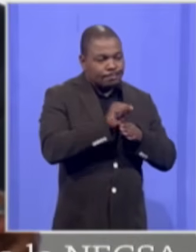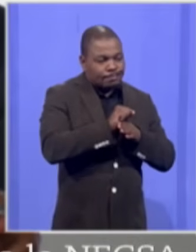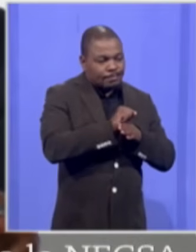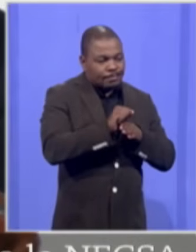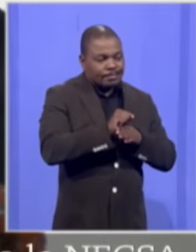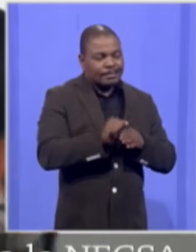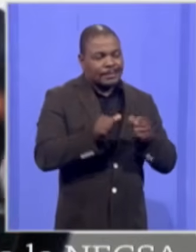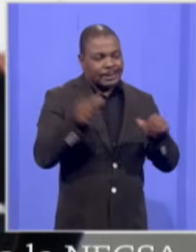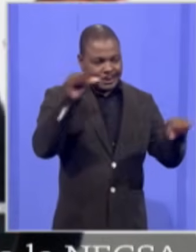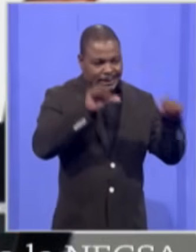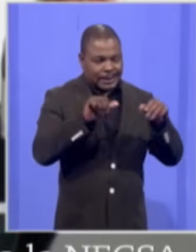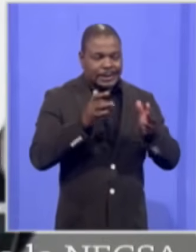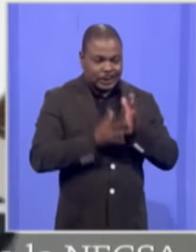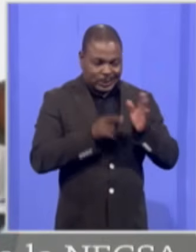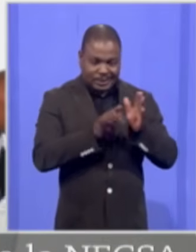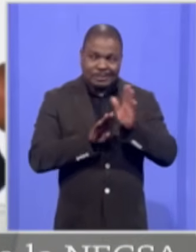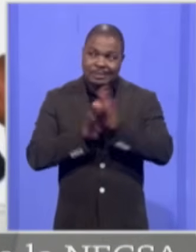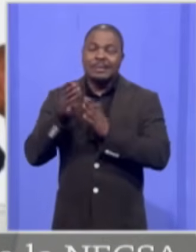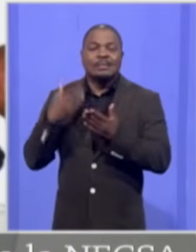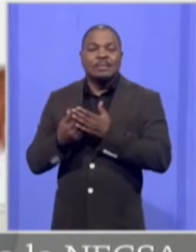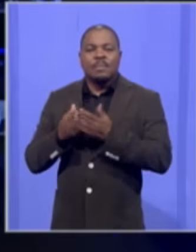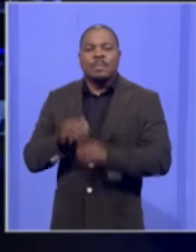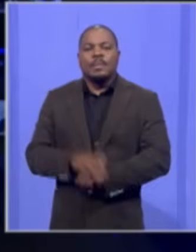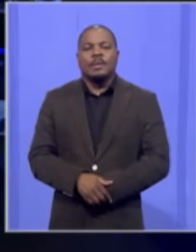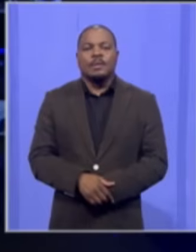science and technology.